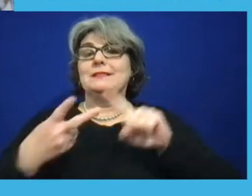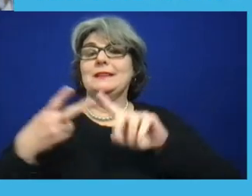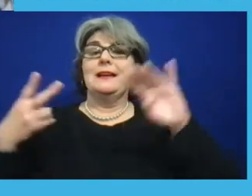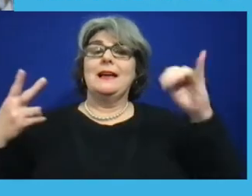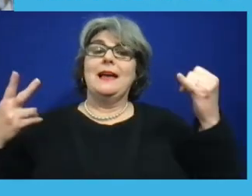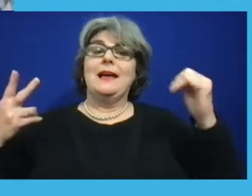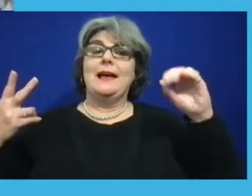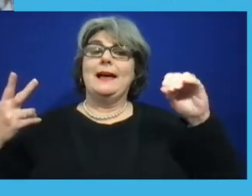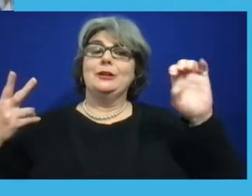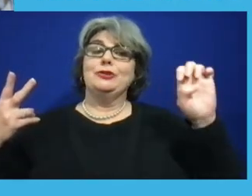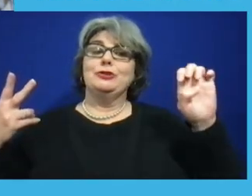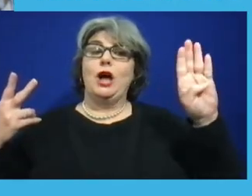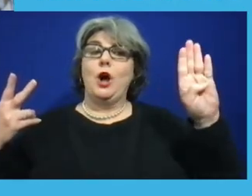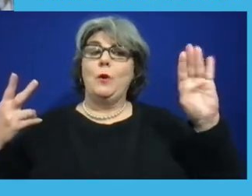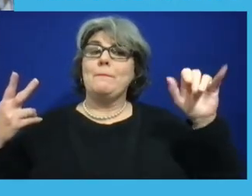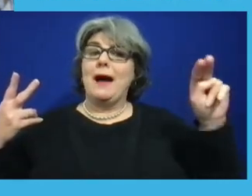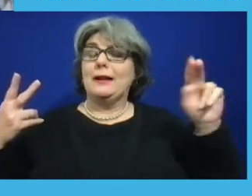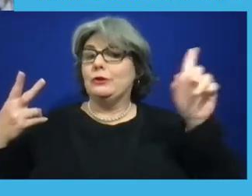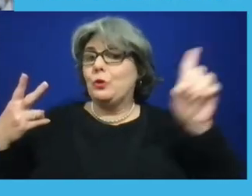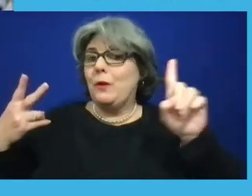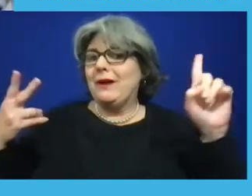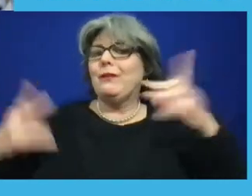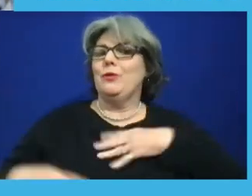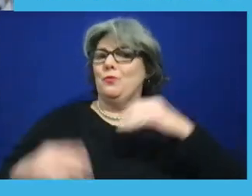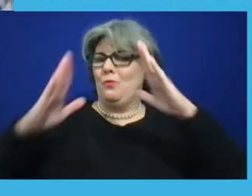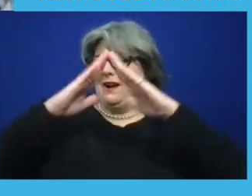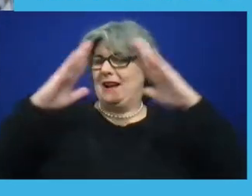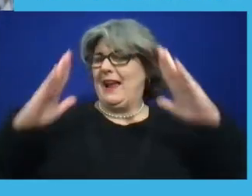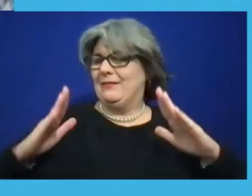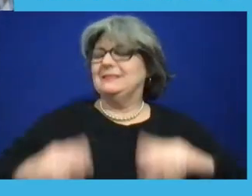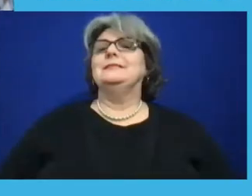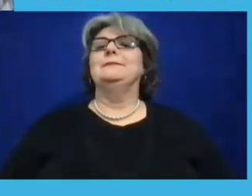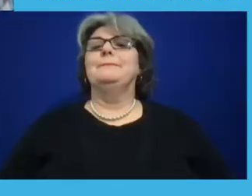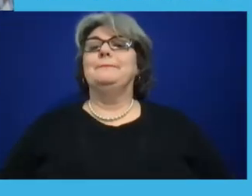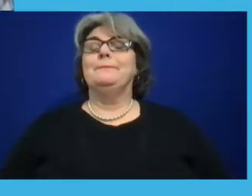sent Kamala Harris and President Joe Biden to the White House.